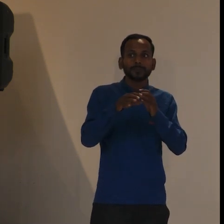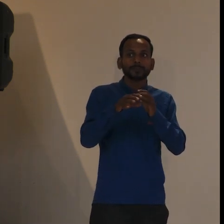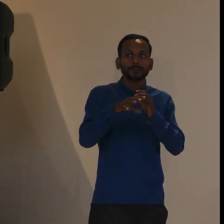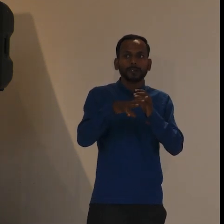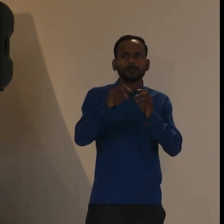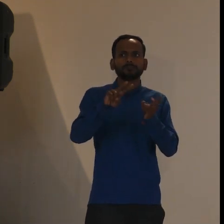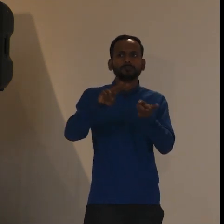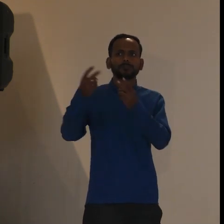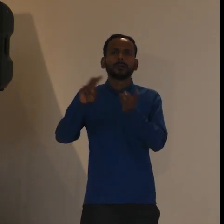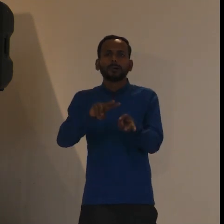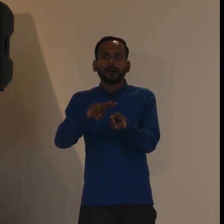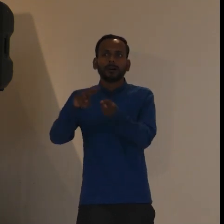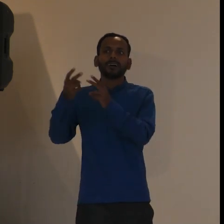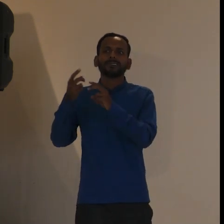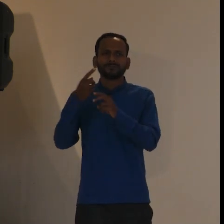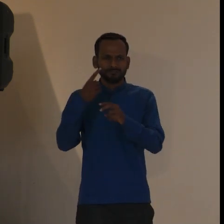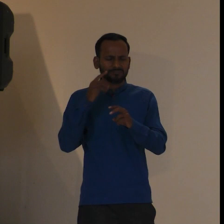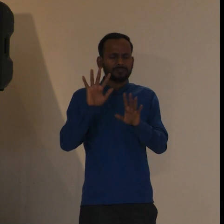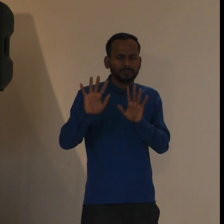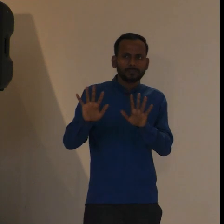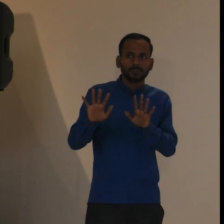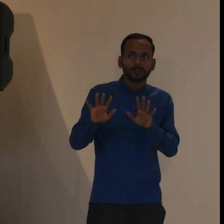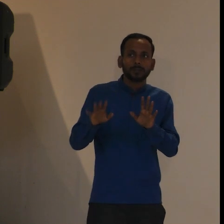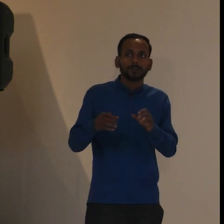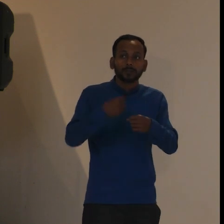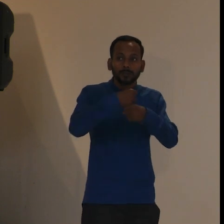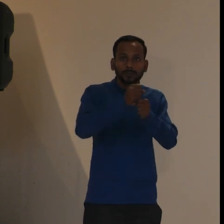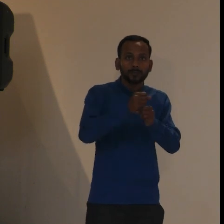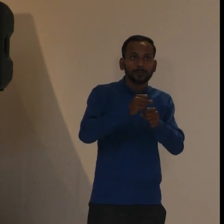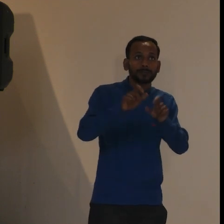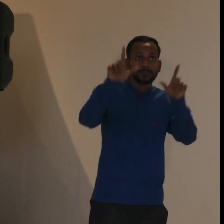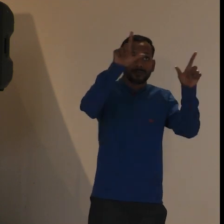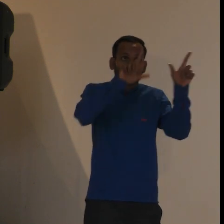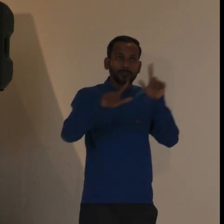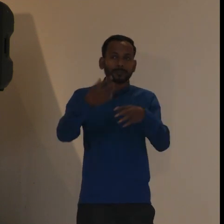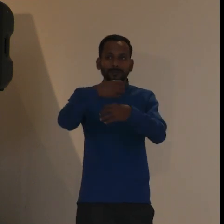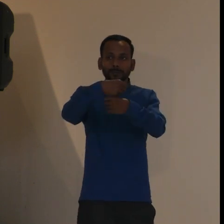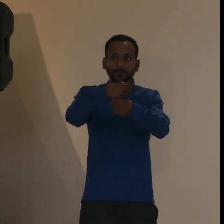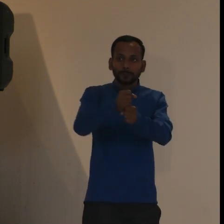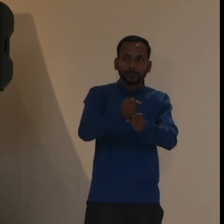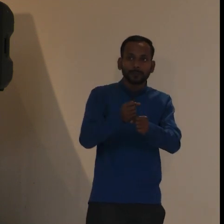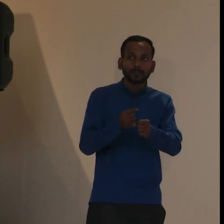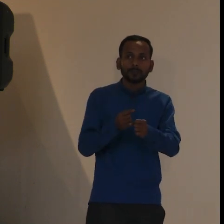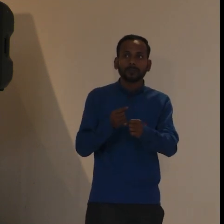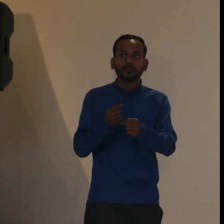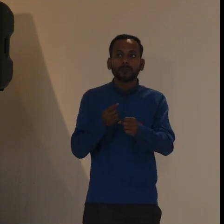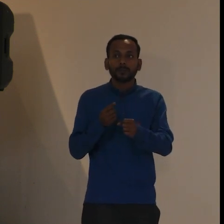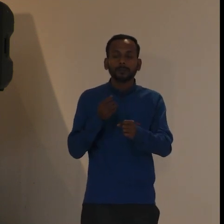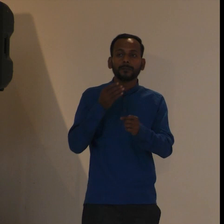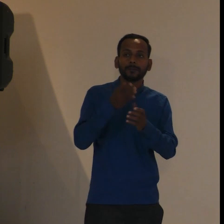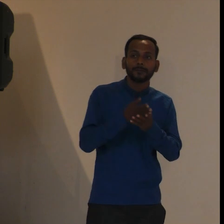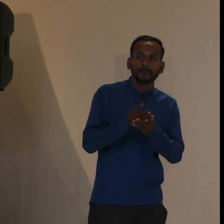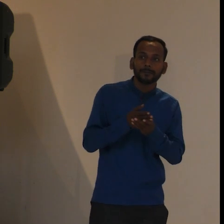had a congregation of Portuguese, Indians and Indo-Portuguese worshipping, and I don't know if they